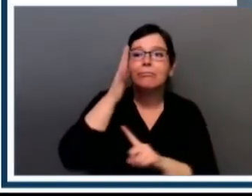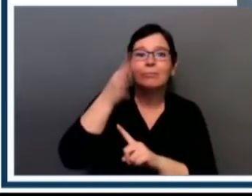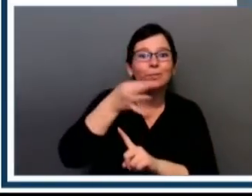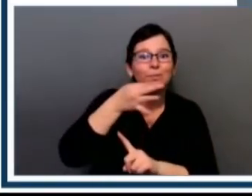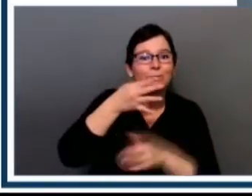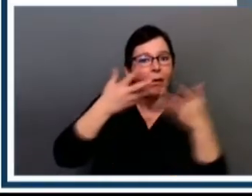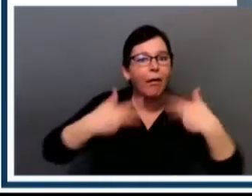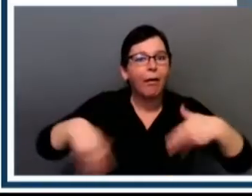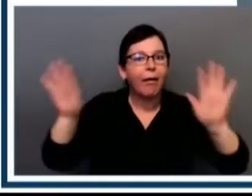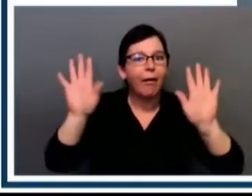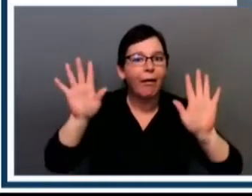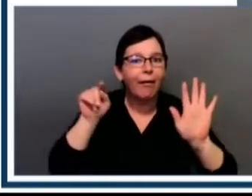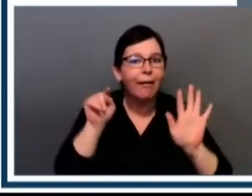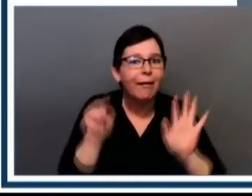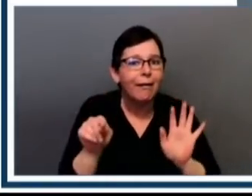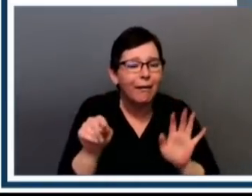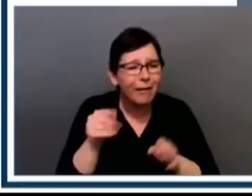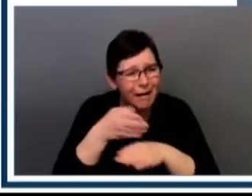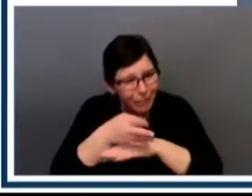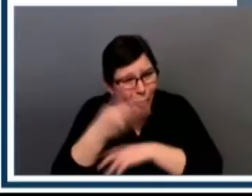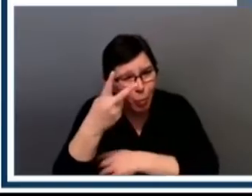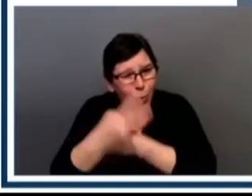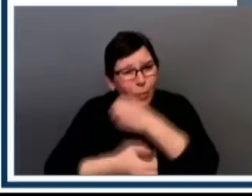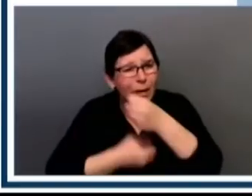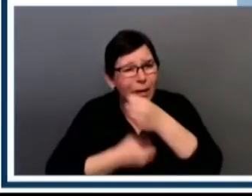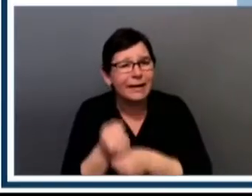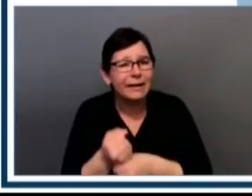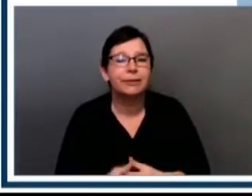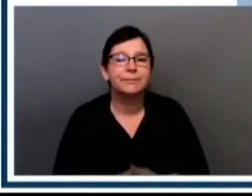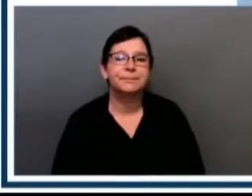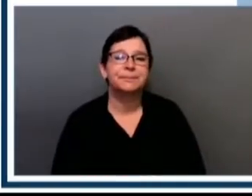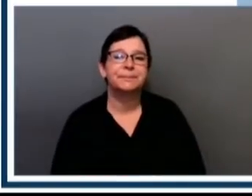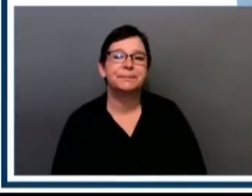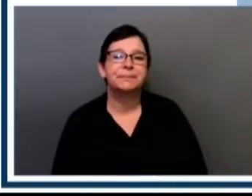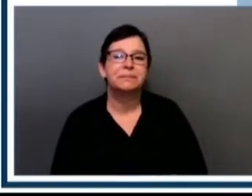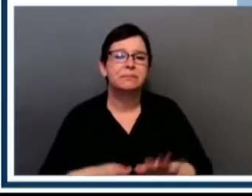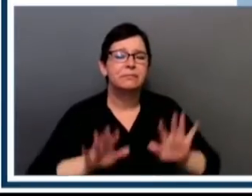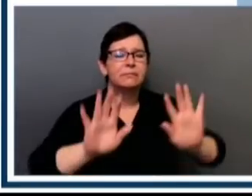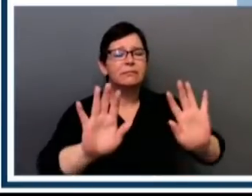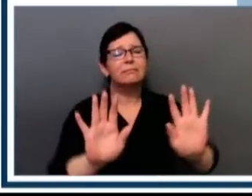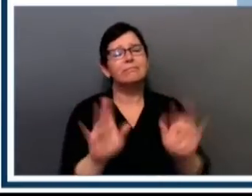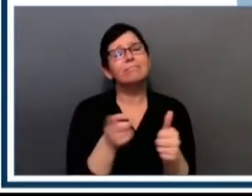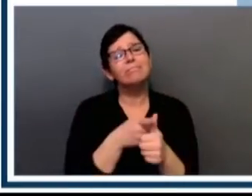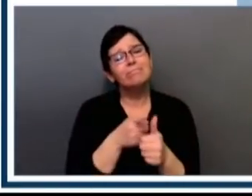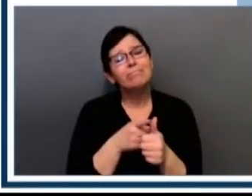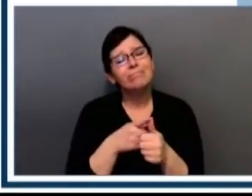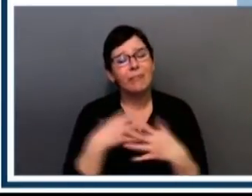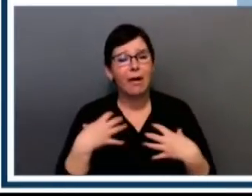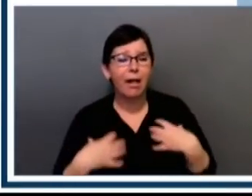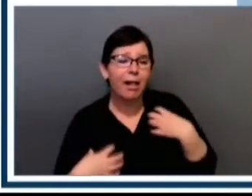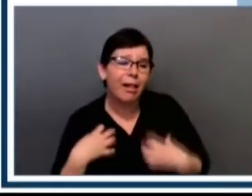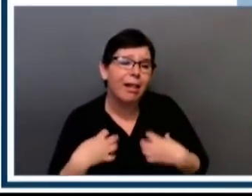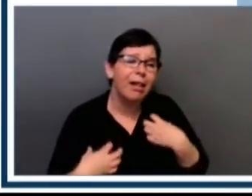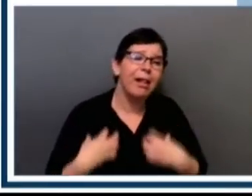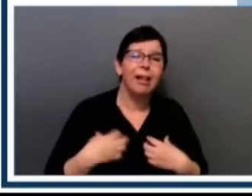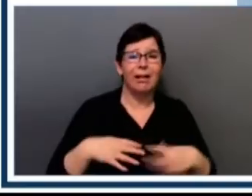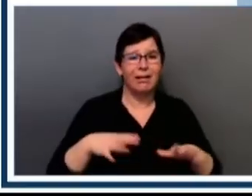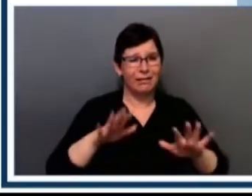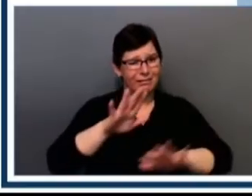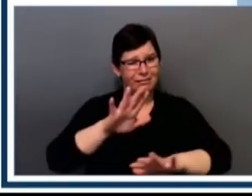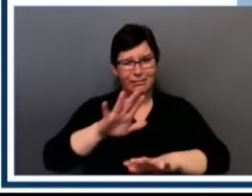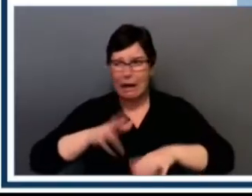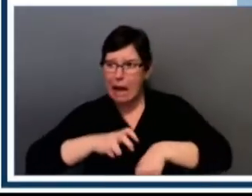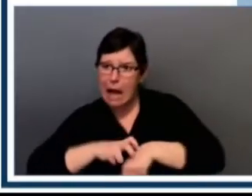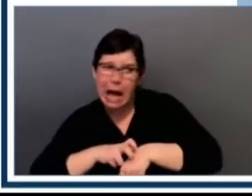some anxiety and some concern about this is normal. And so that's okay. Talk to people about that. But also, as we